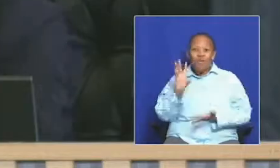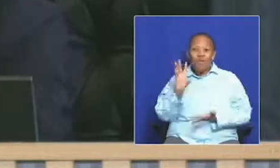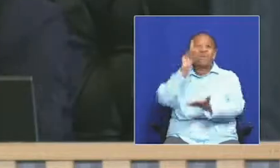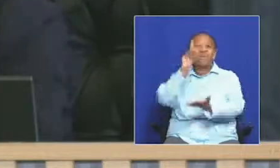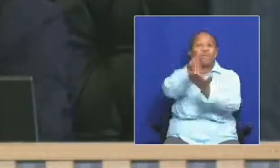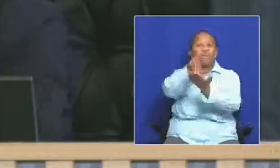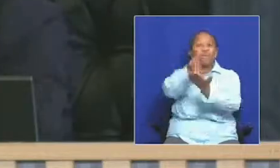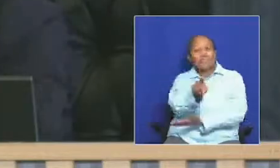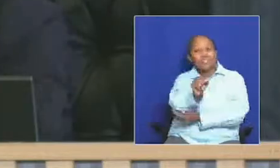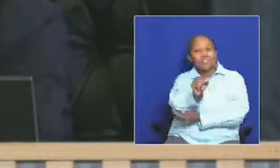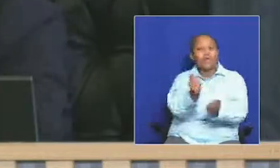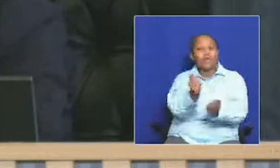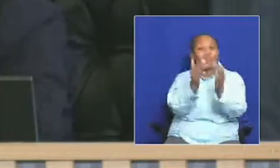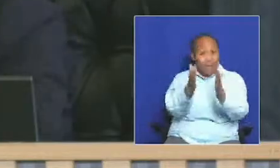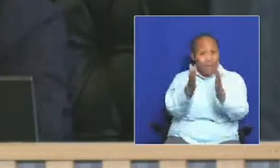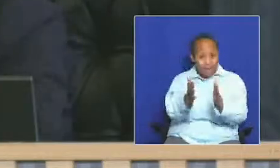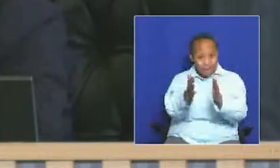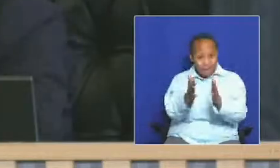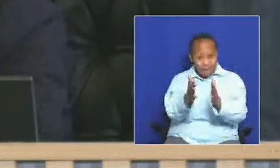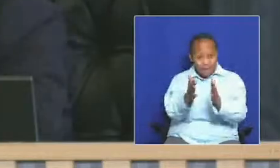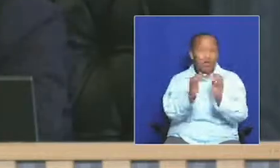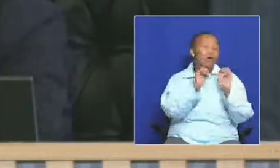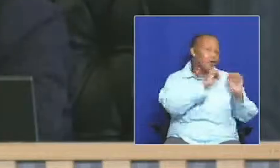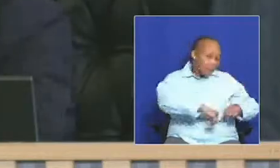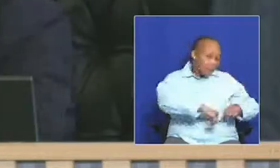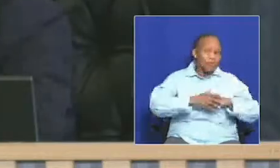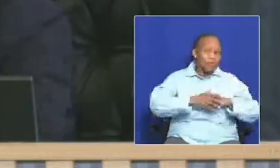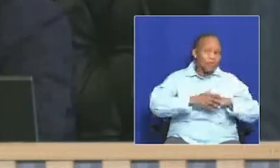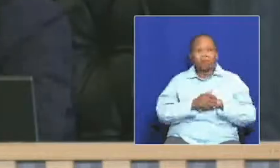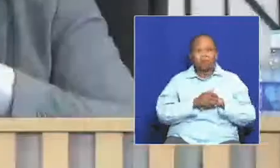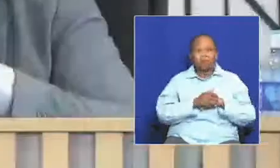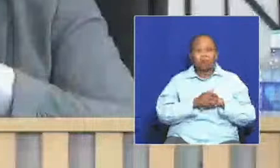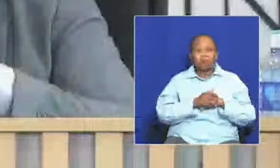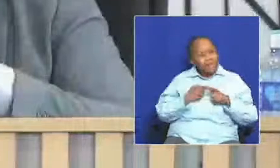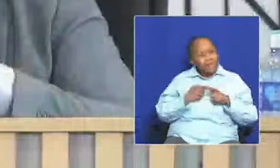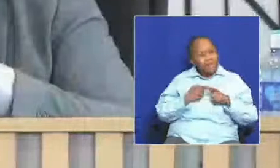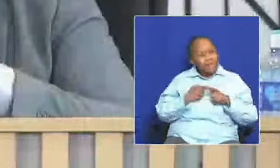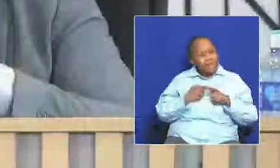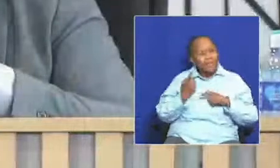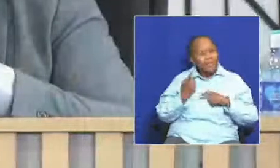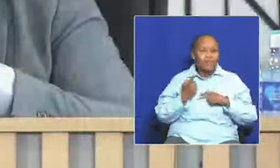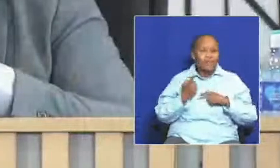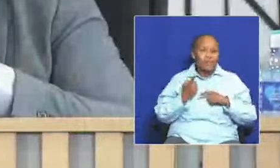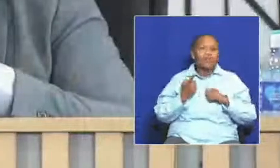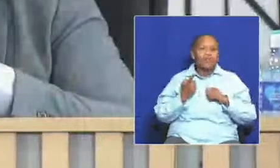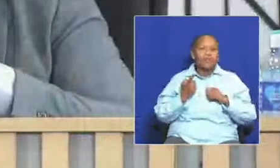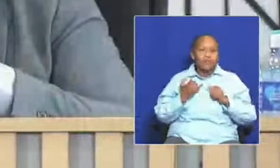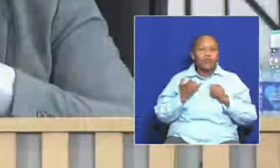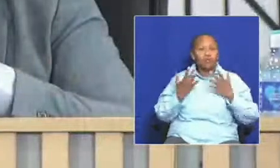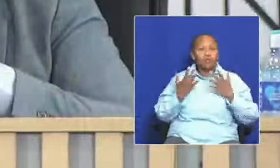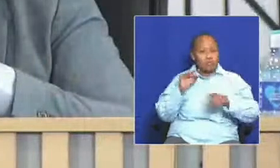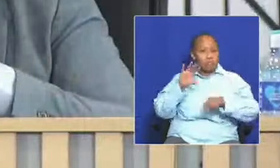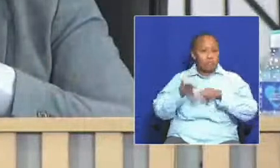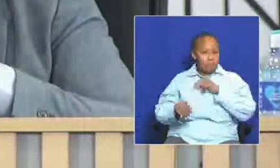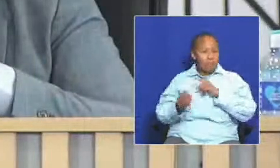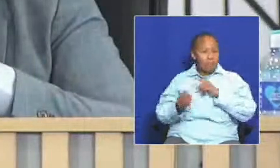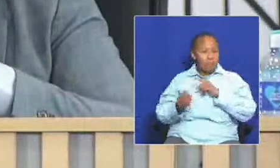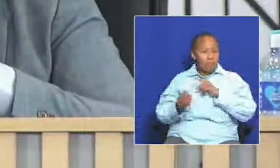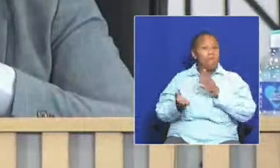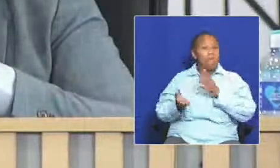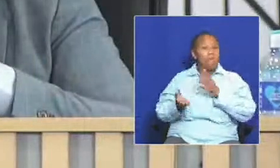Yes. And then the supplier, then you win, you get appointed. The supplier gives you the